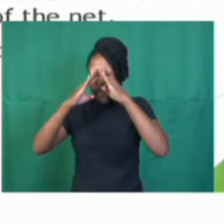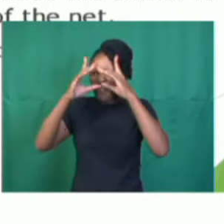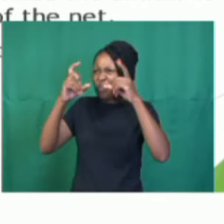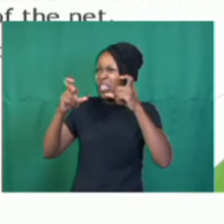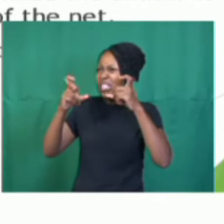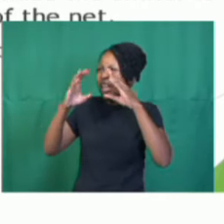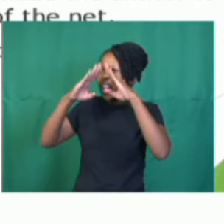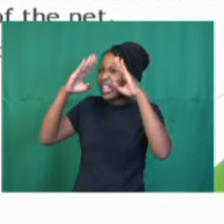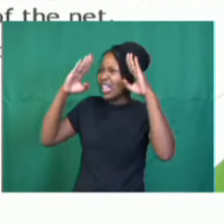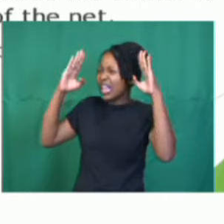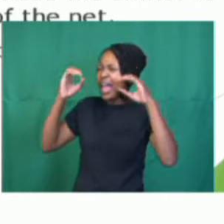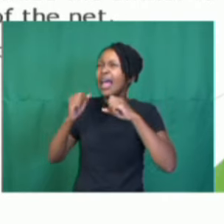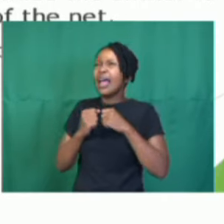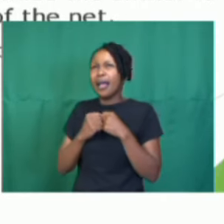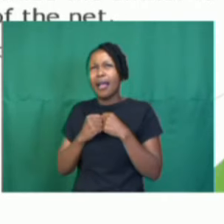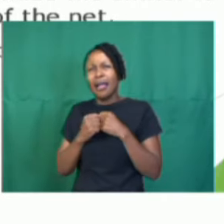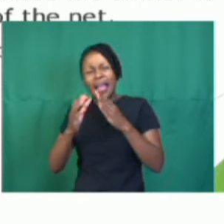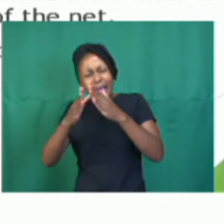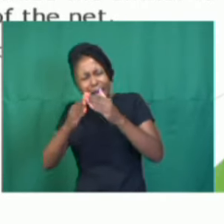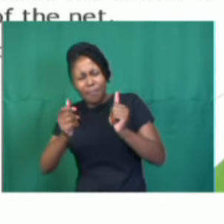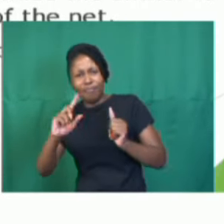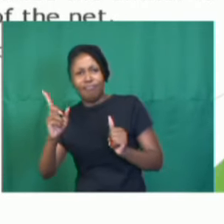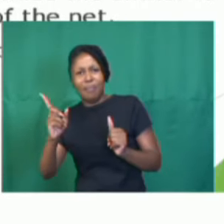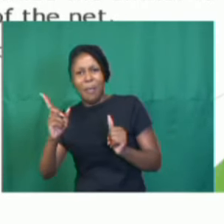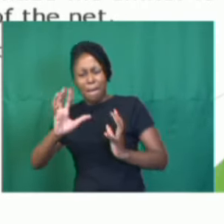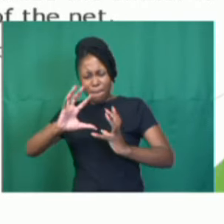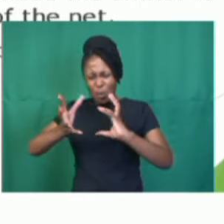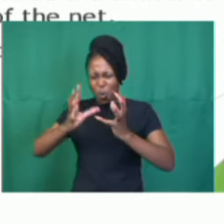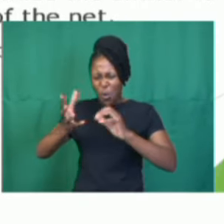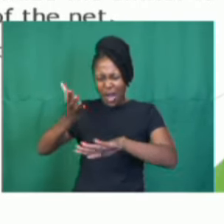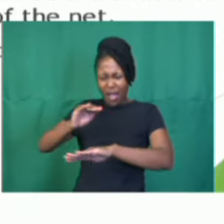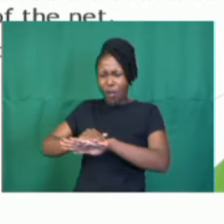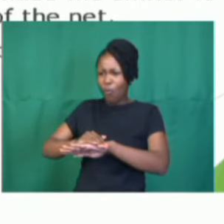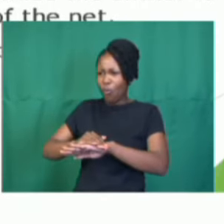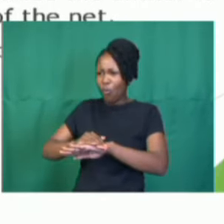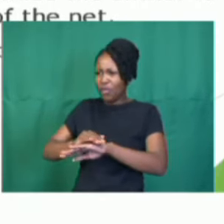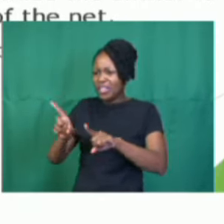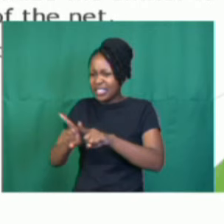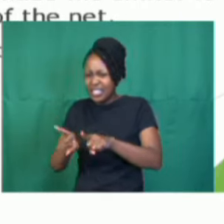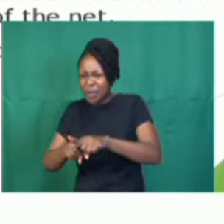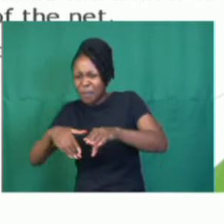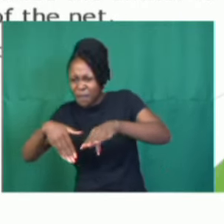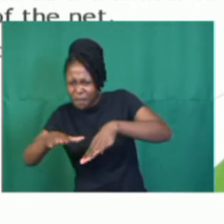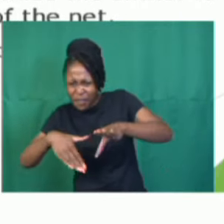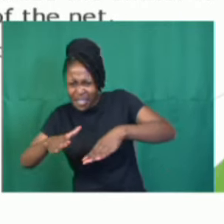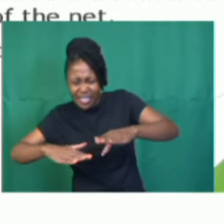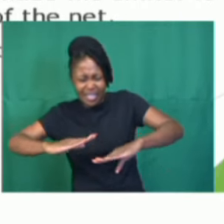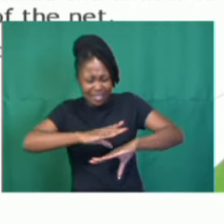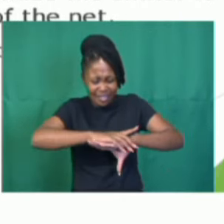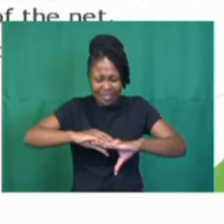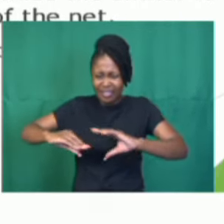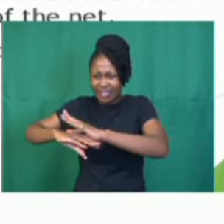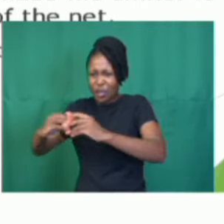of how the ball was at the feet of this writer, how